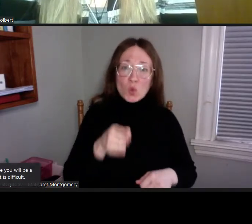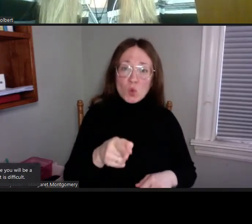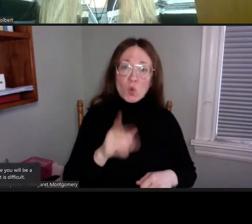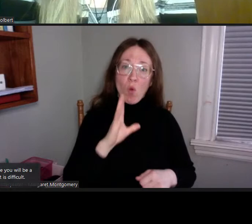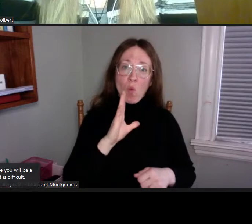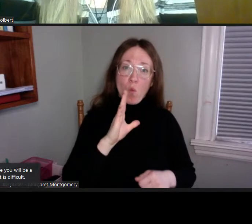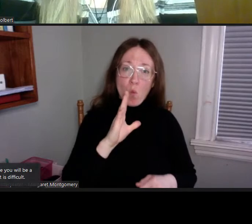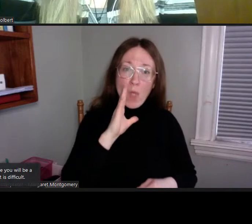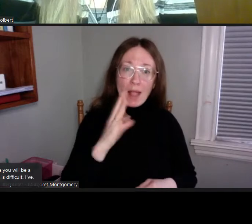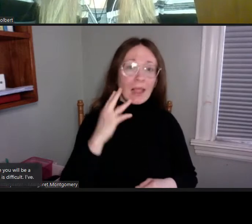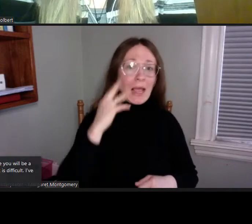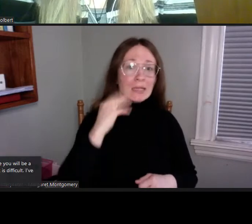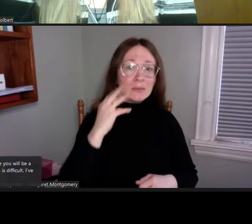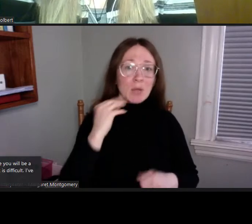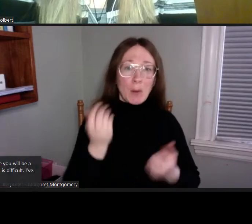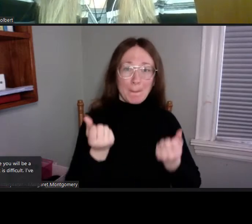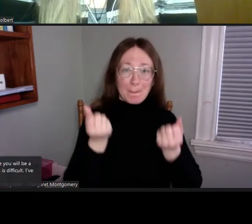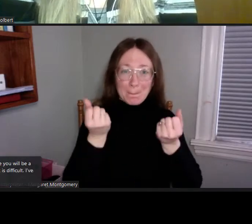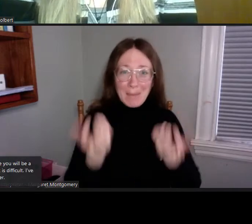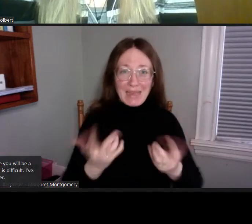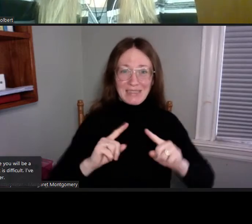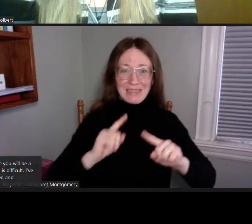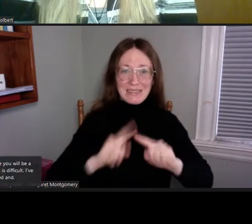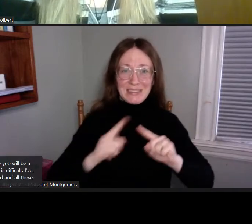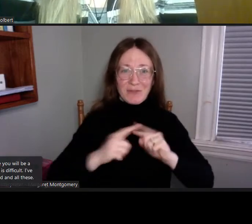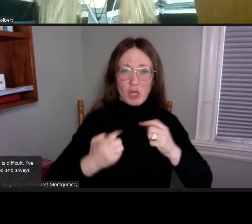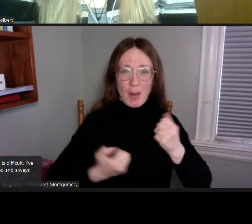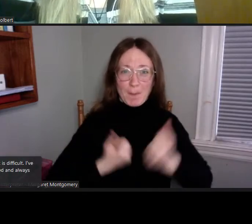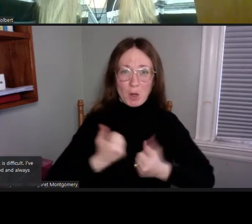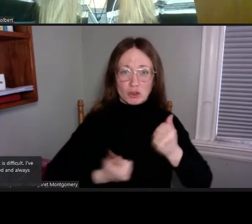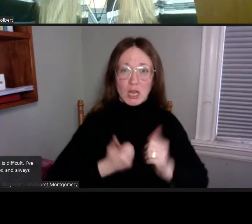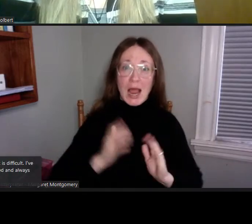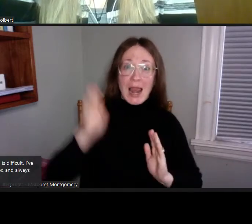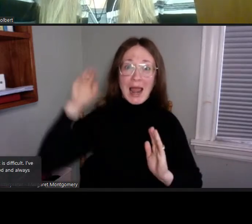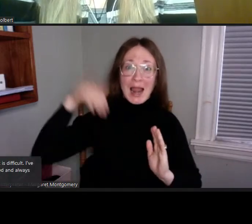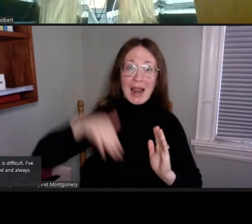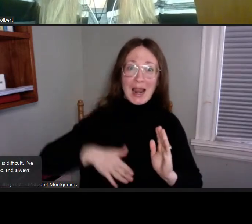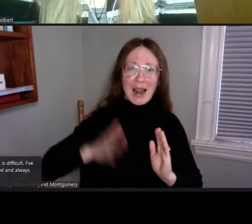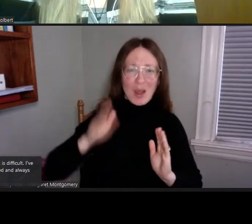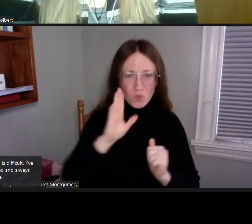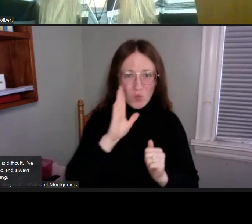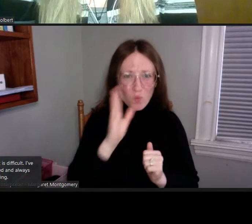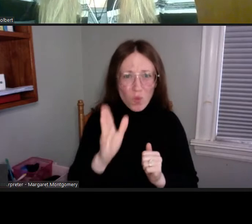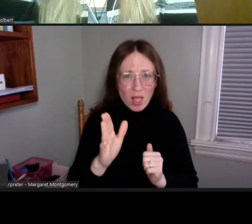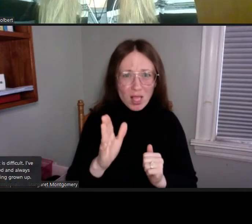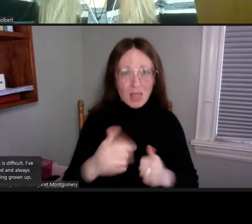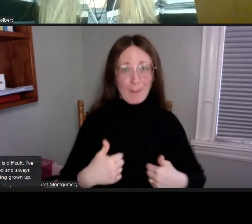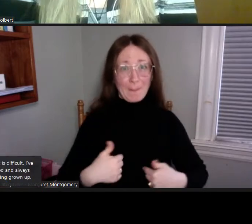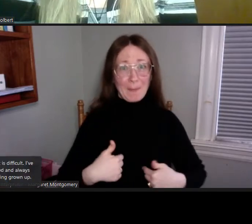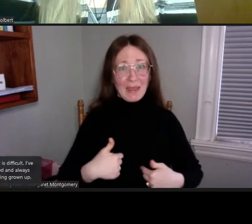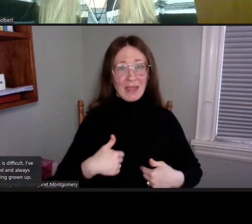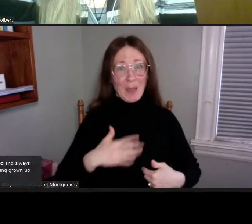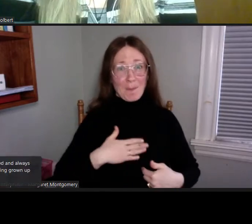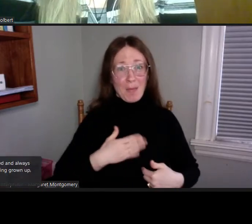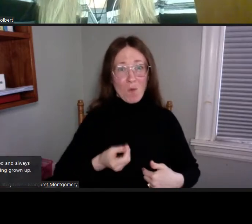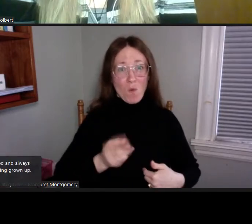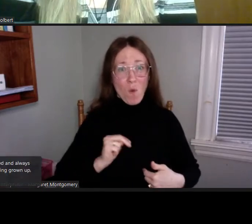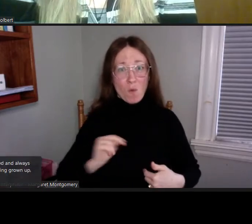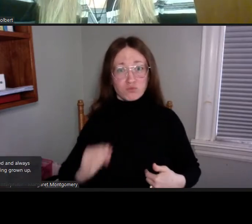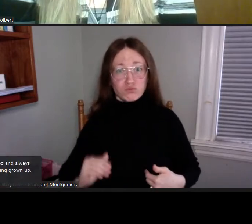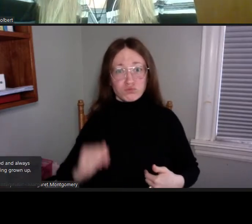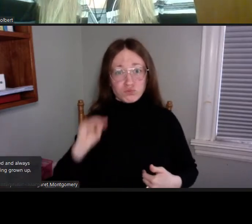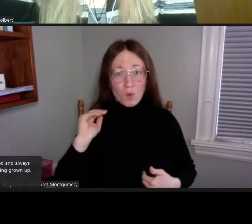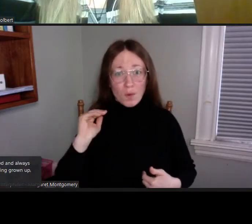difficult. I've always, in my mind, contended and always have said, for me personally, having grown up and being with the